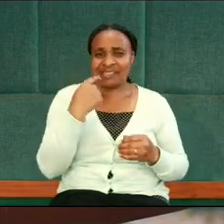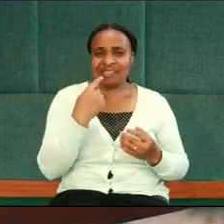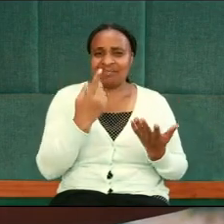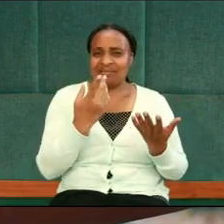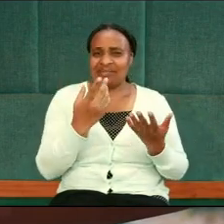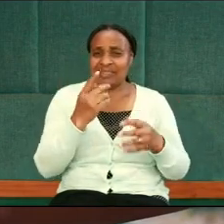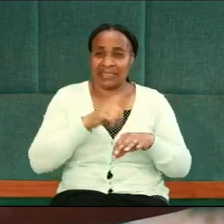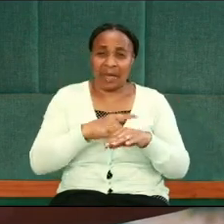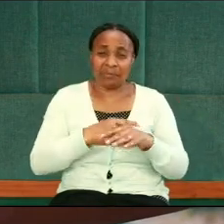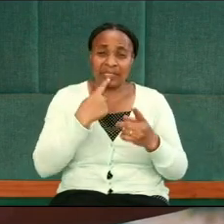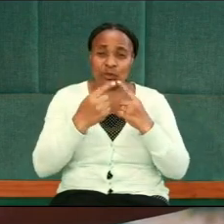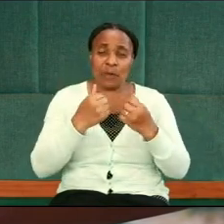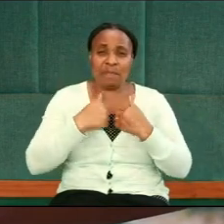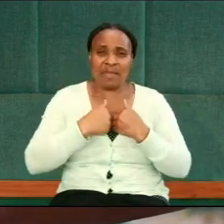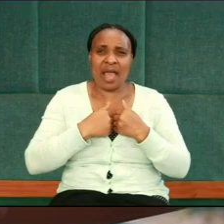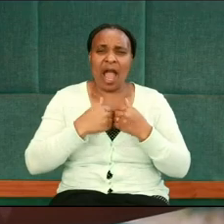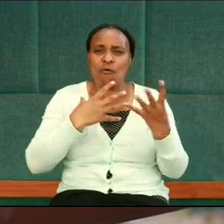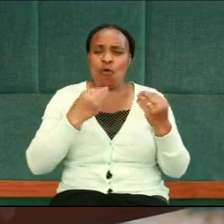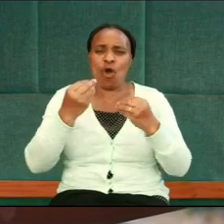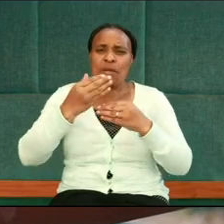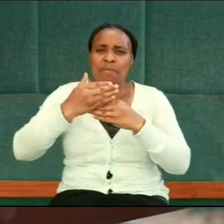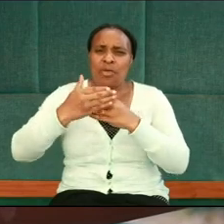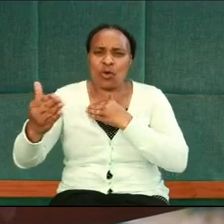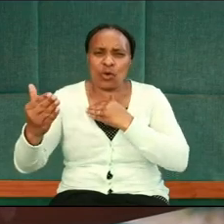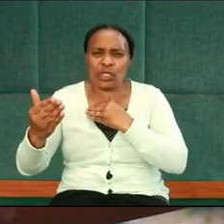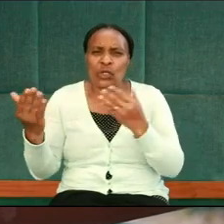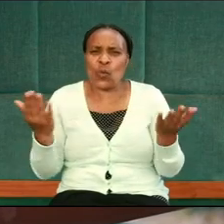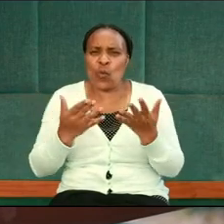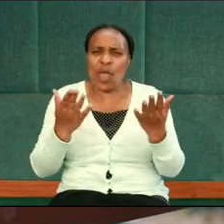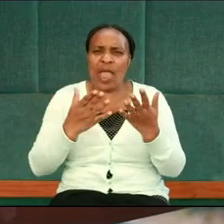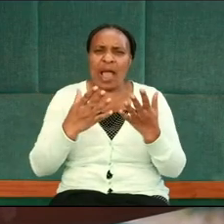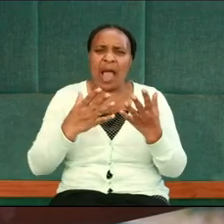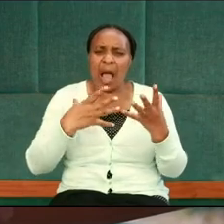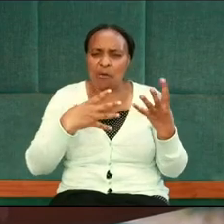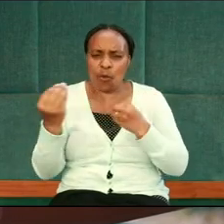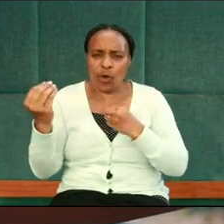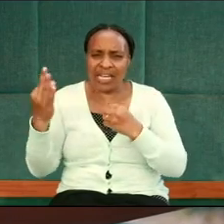gone beyond where I had gone the 8 months clean.